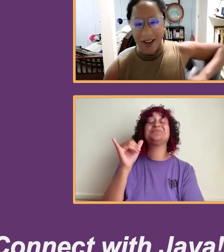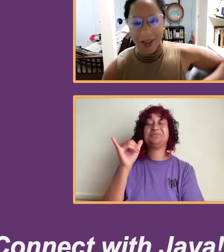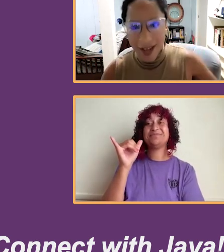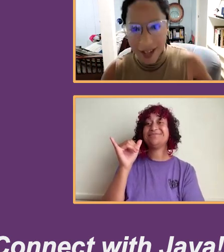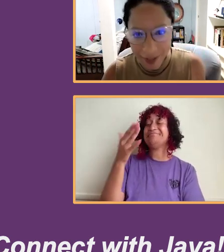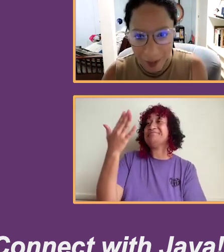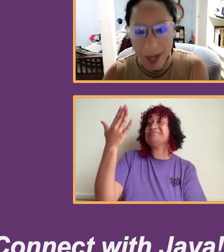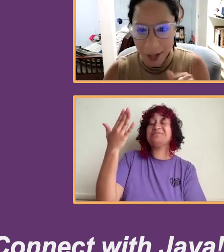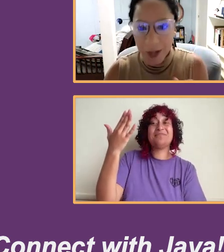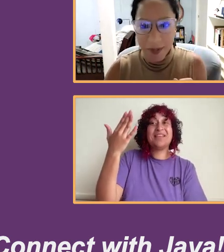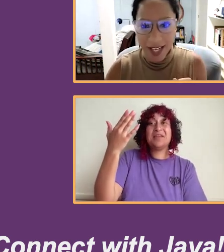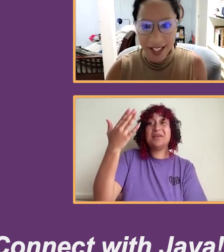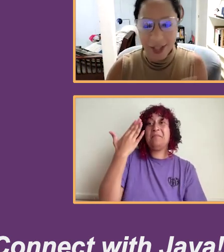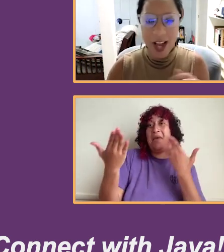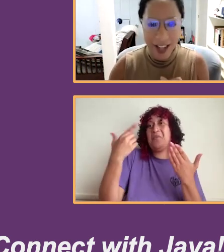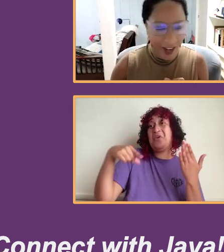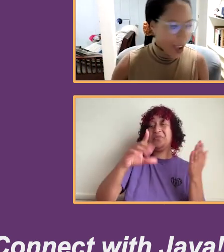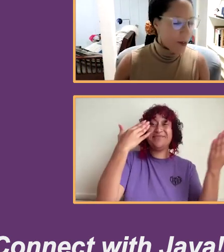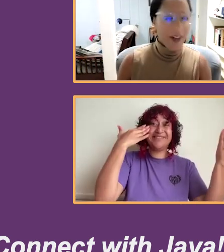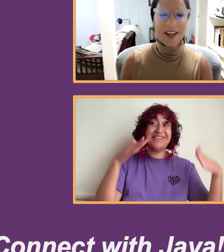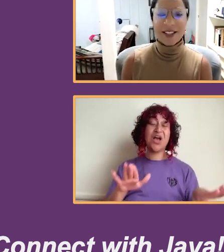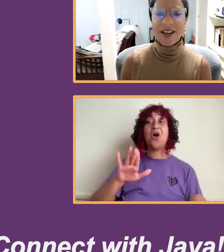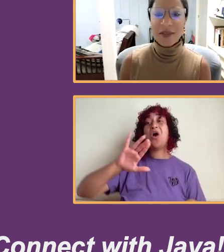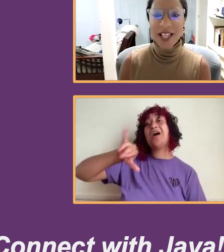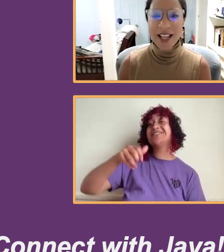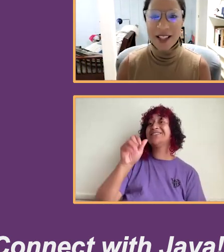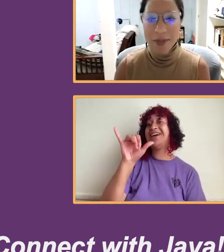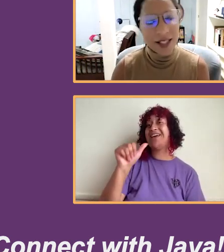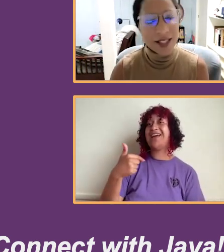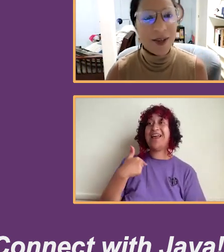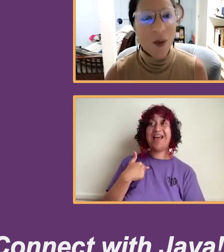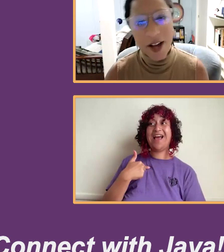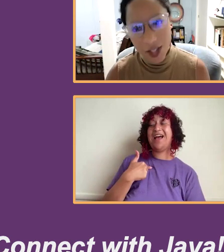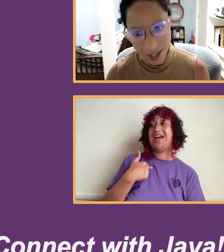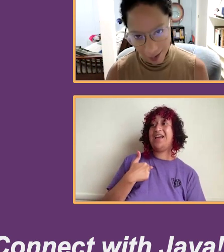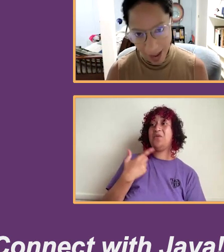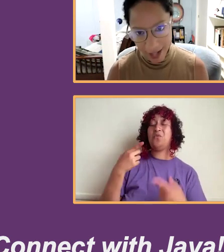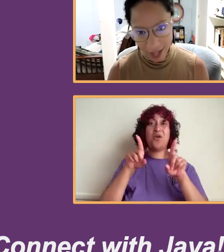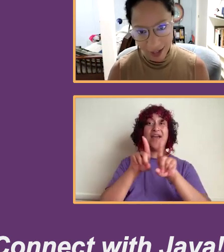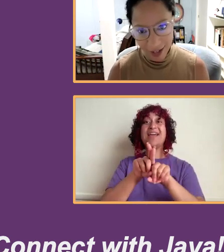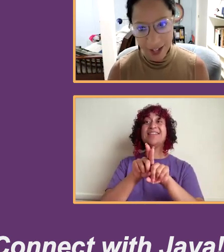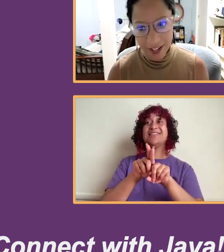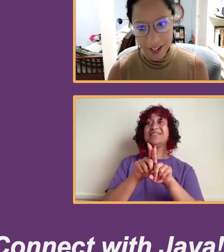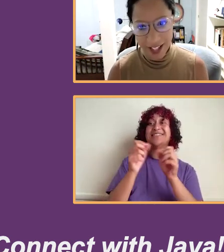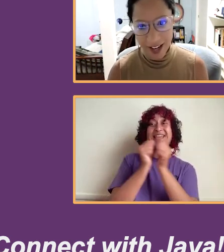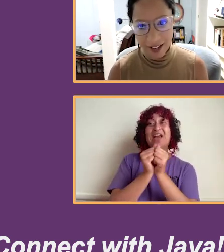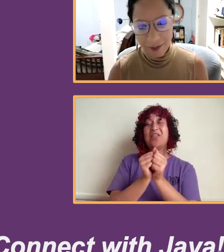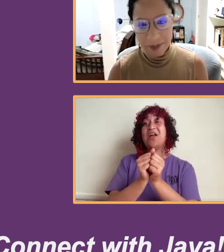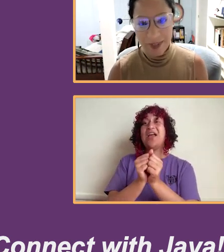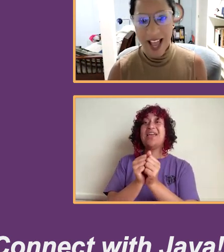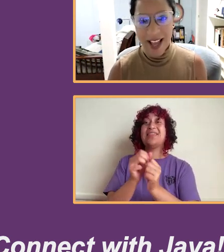Unbeknownst to everybody, but you and Jaya and I found ourselves at the Miss Teen Washington pageant earlier